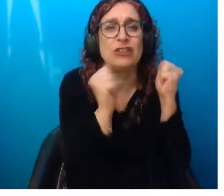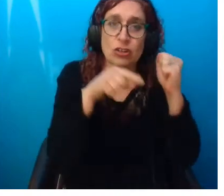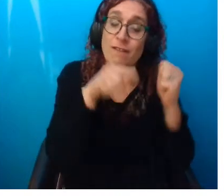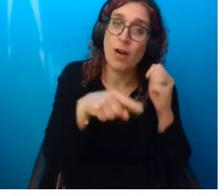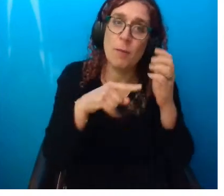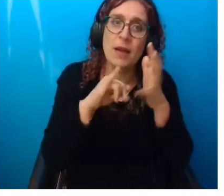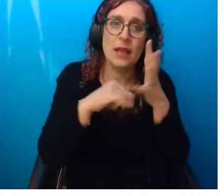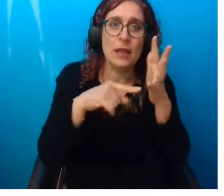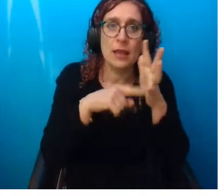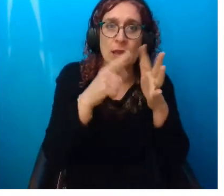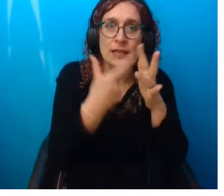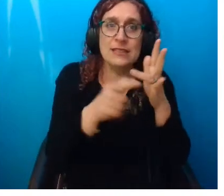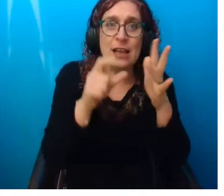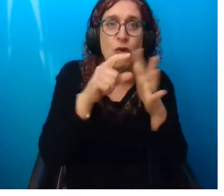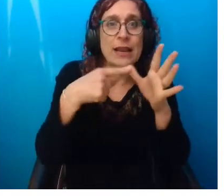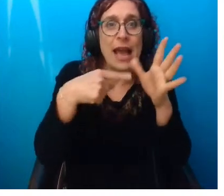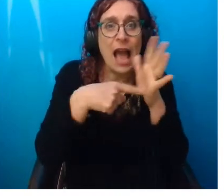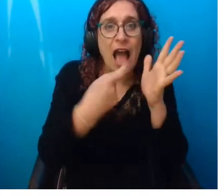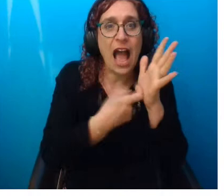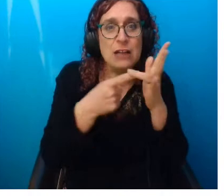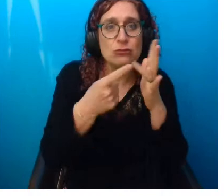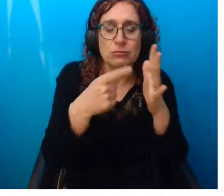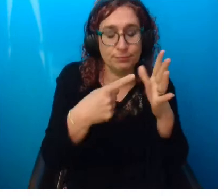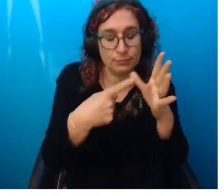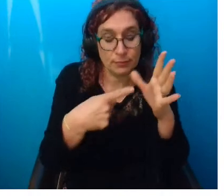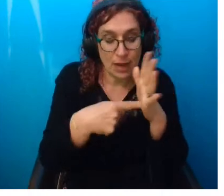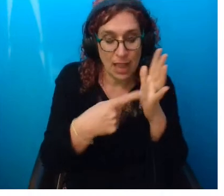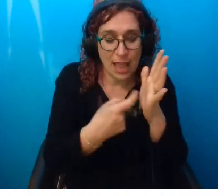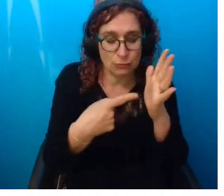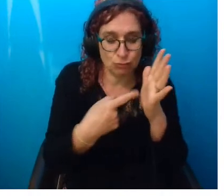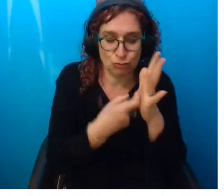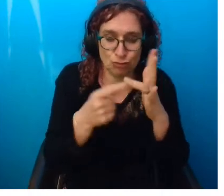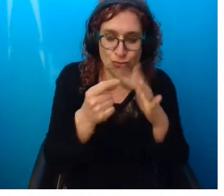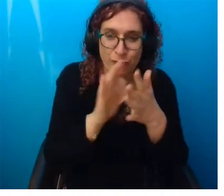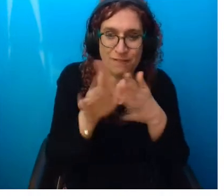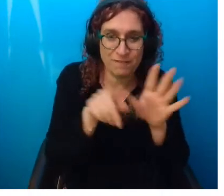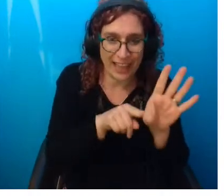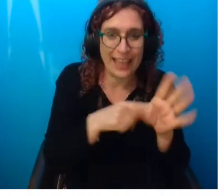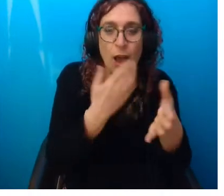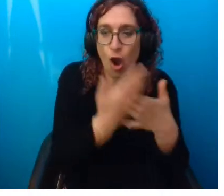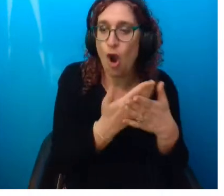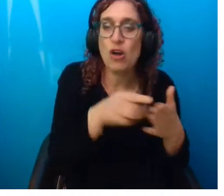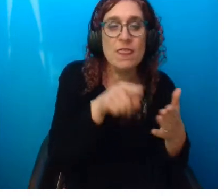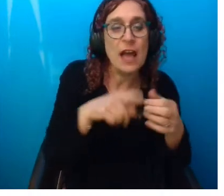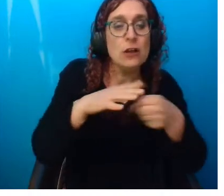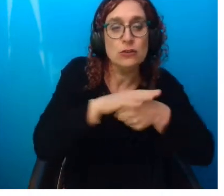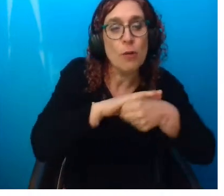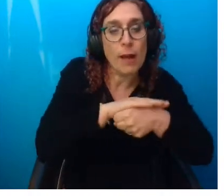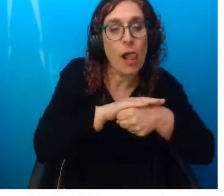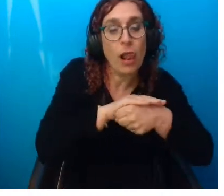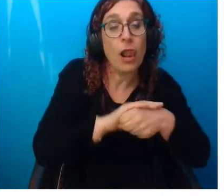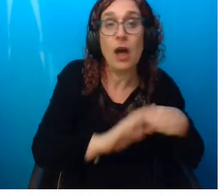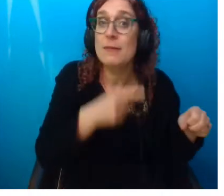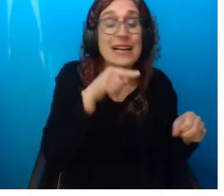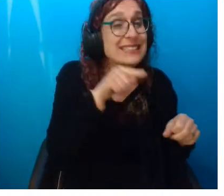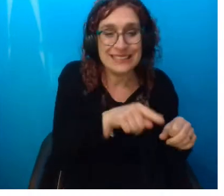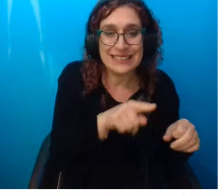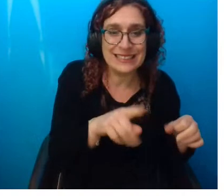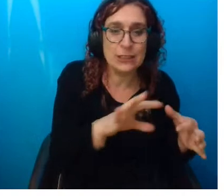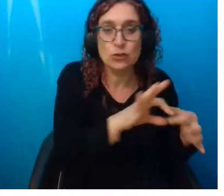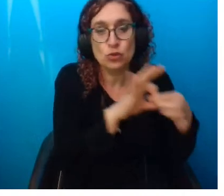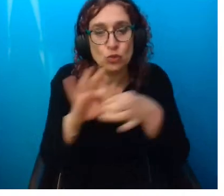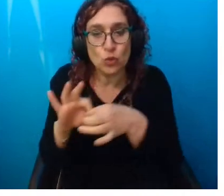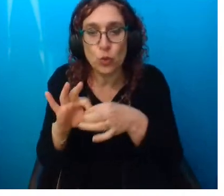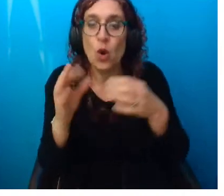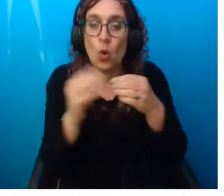actually been related to the need to use moderately potent topical steroids, not hydrocortisone, and using over